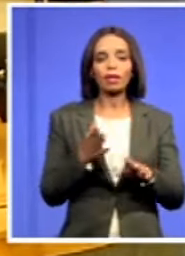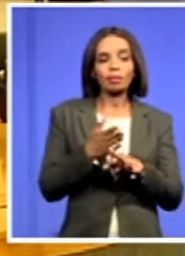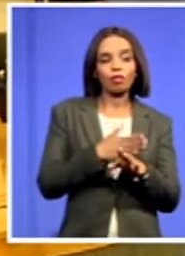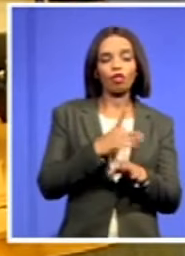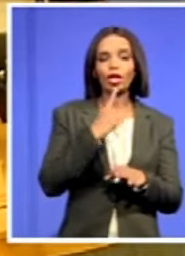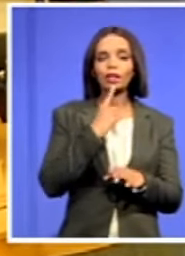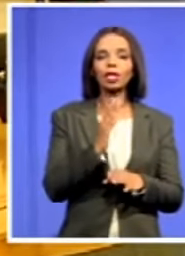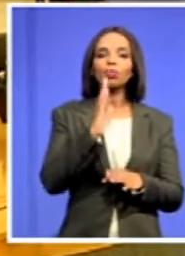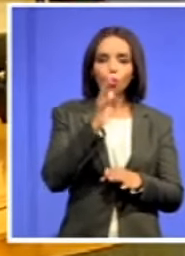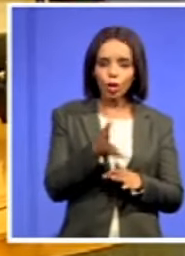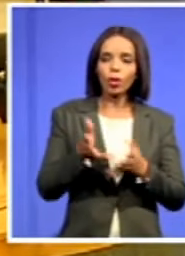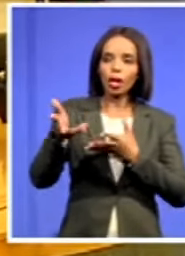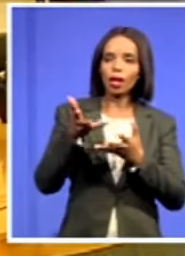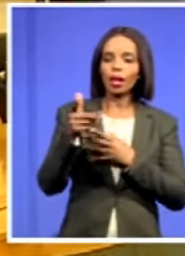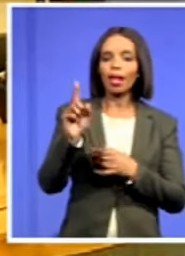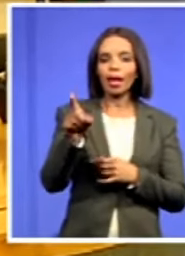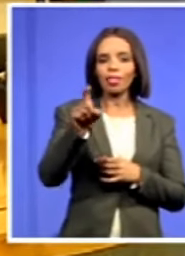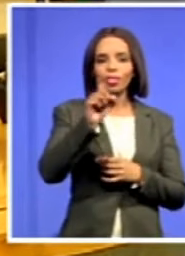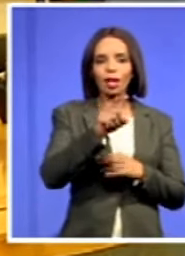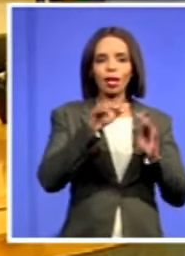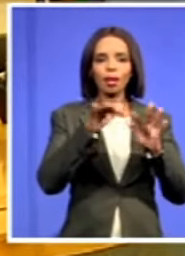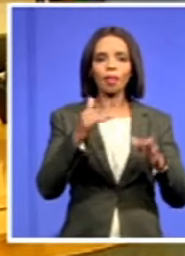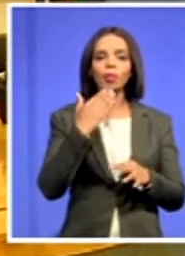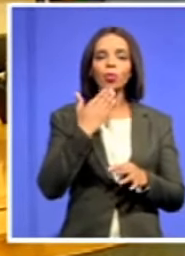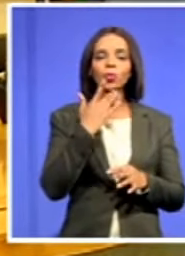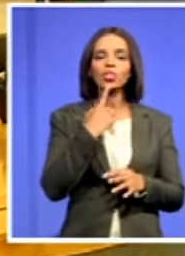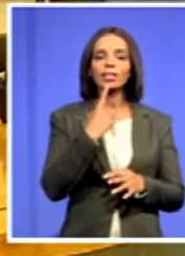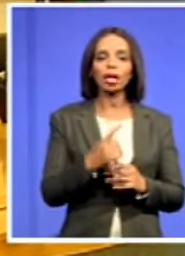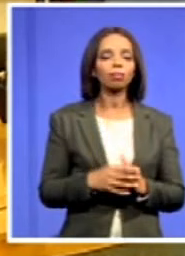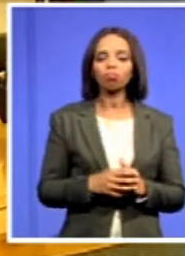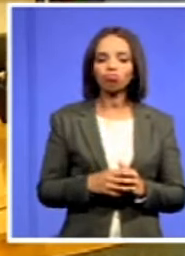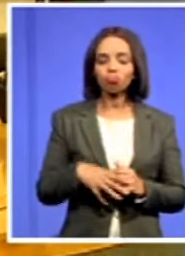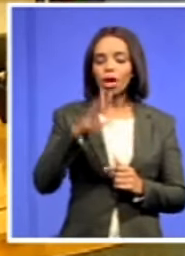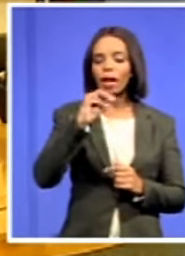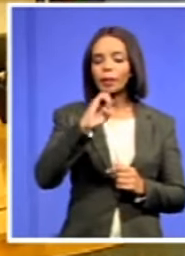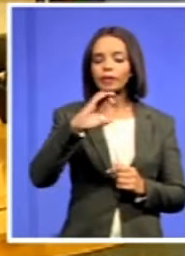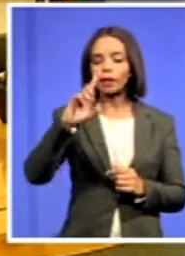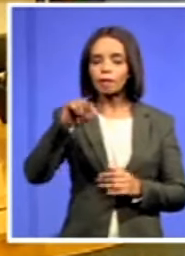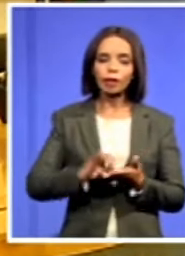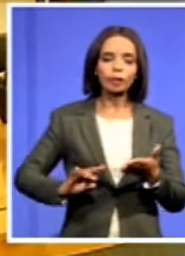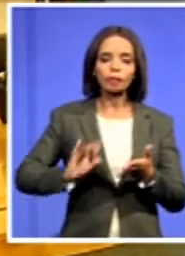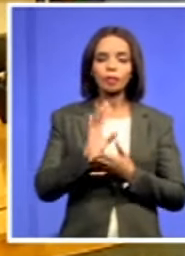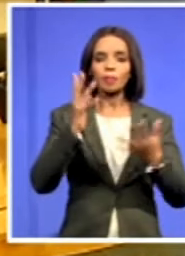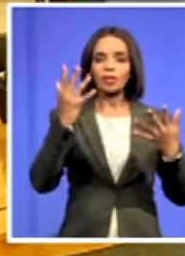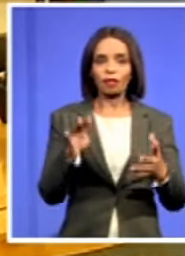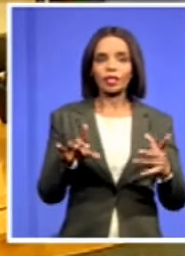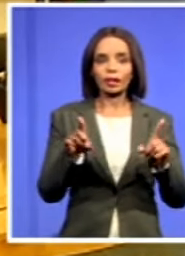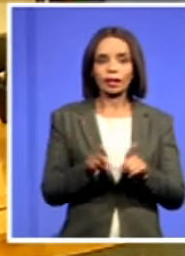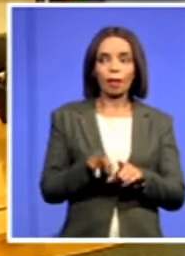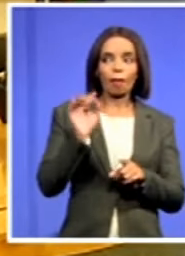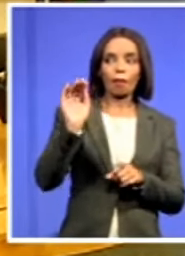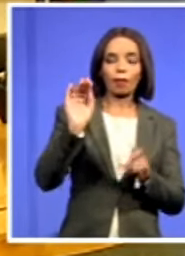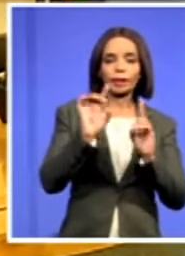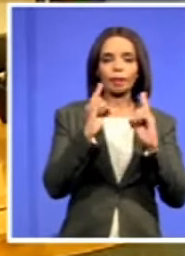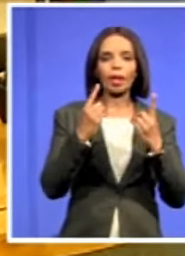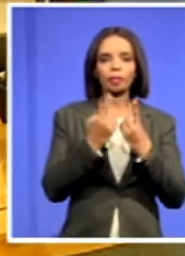also we have reached out to the provincial education department trying to get their view on this, and we were referred to the office of the